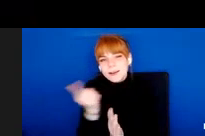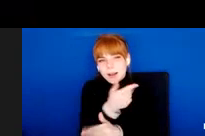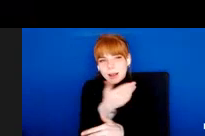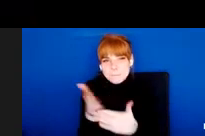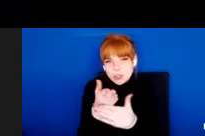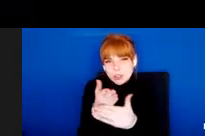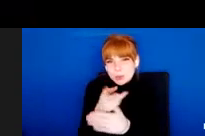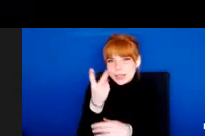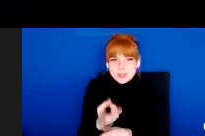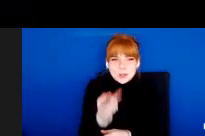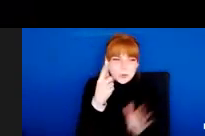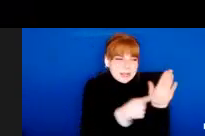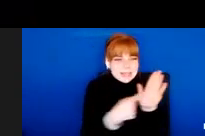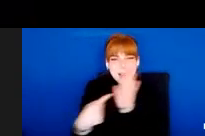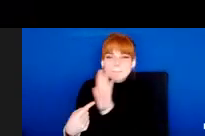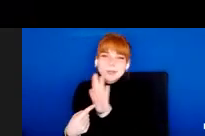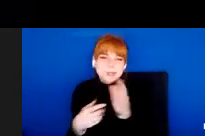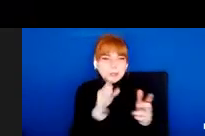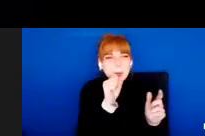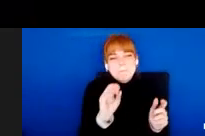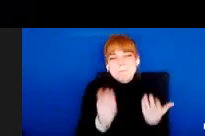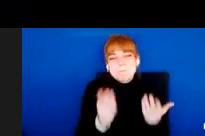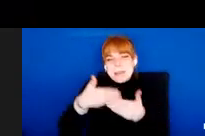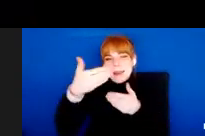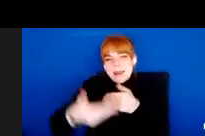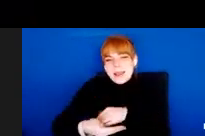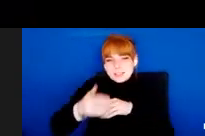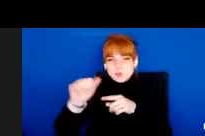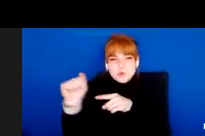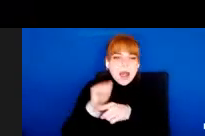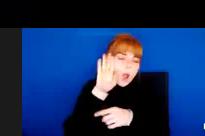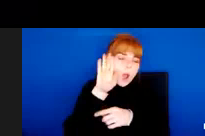like this checkbox one again a little bit. So thank you.